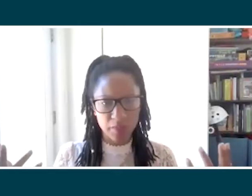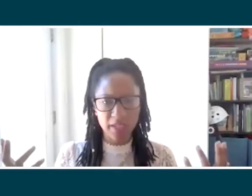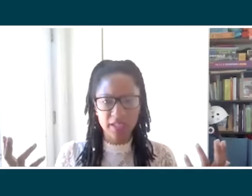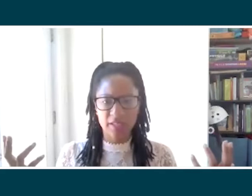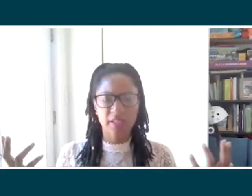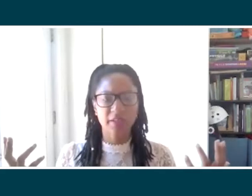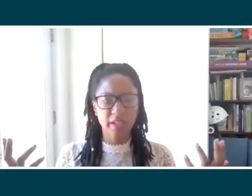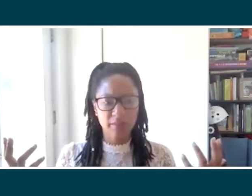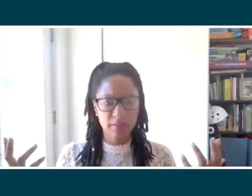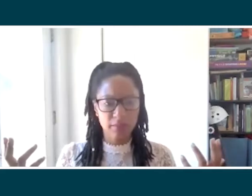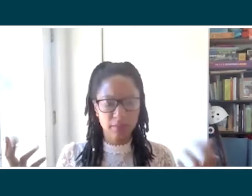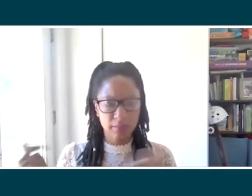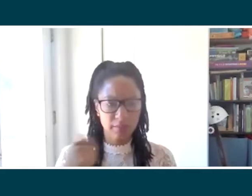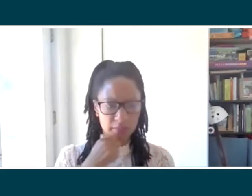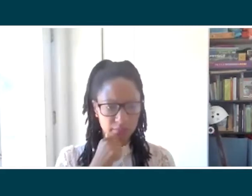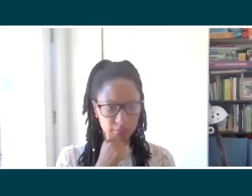we should be considering?